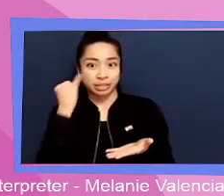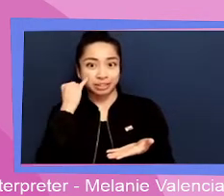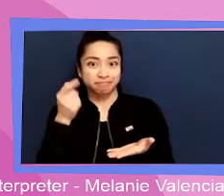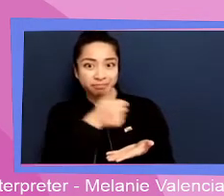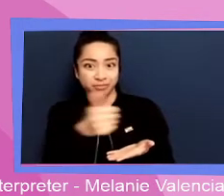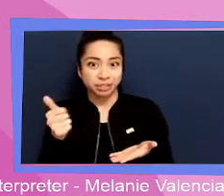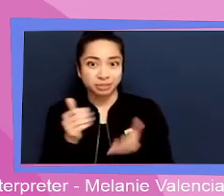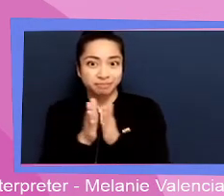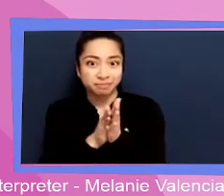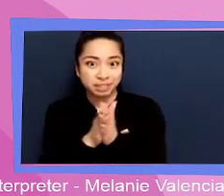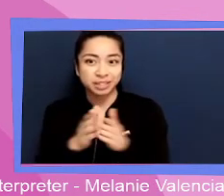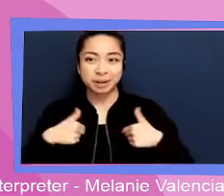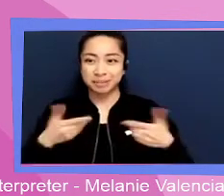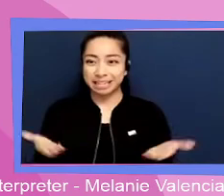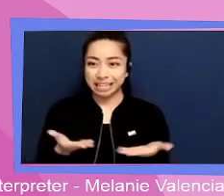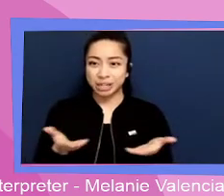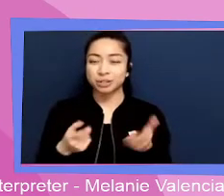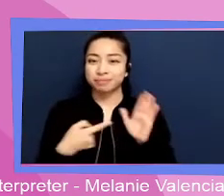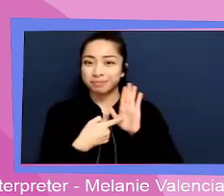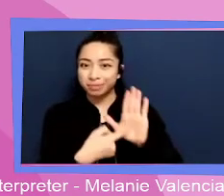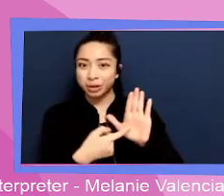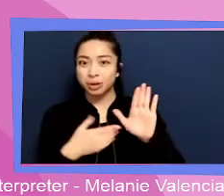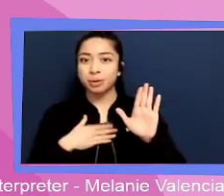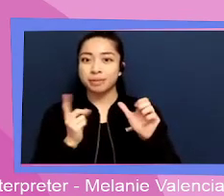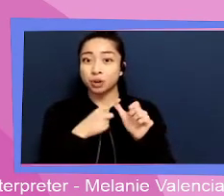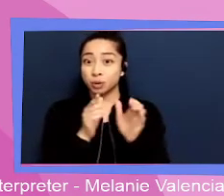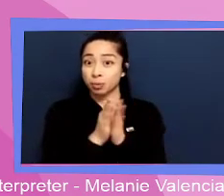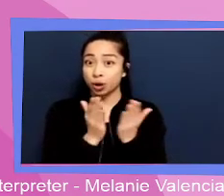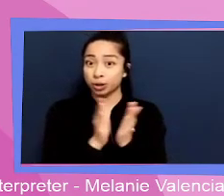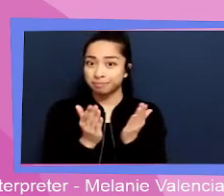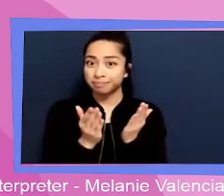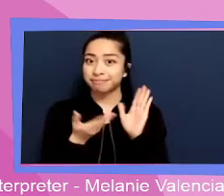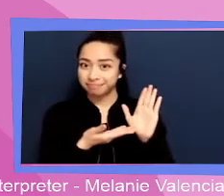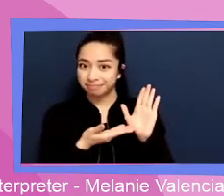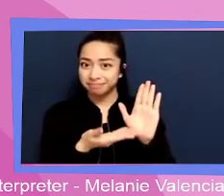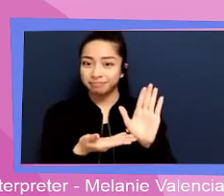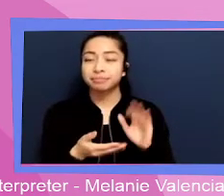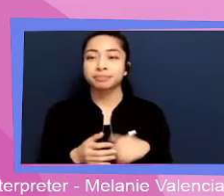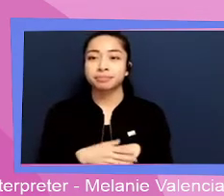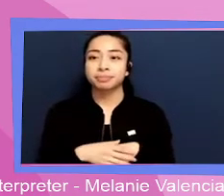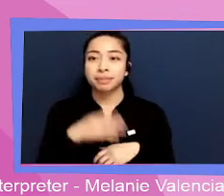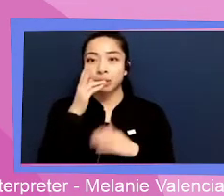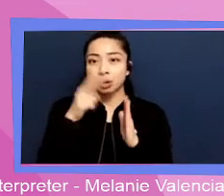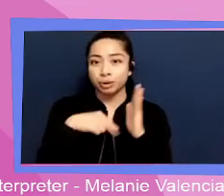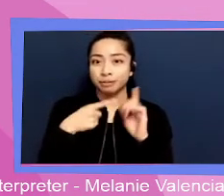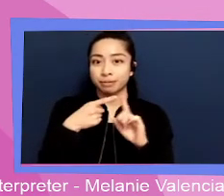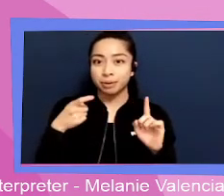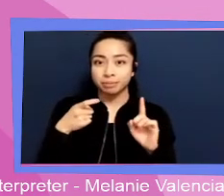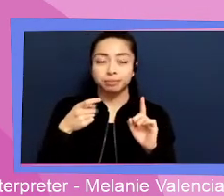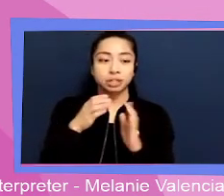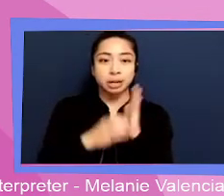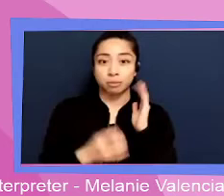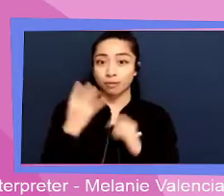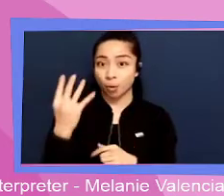I'm going to read a bit from my first book, The Better to Kiss You With, just from chapter 4.